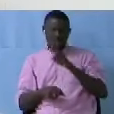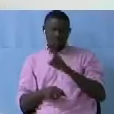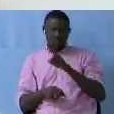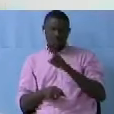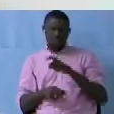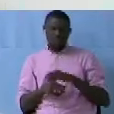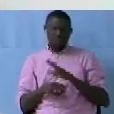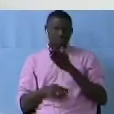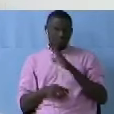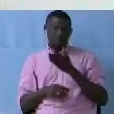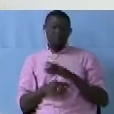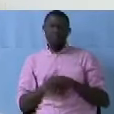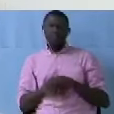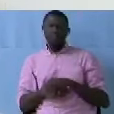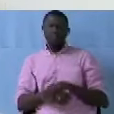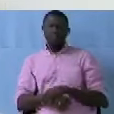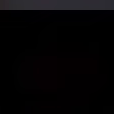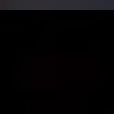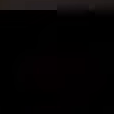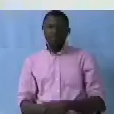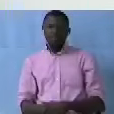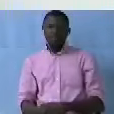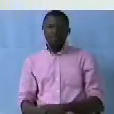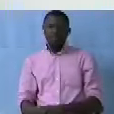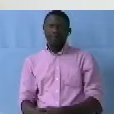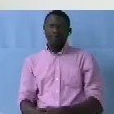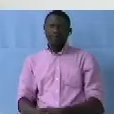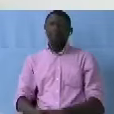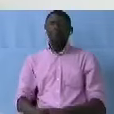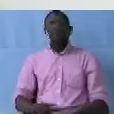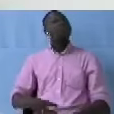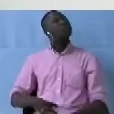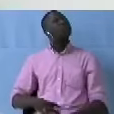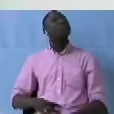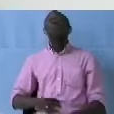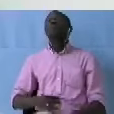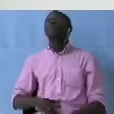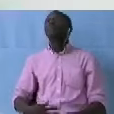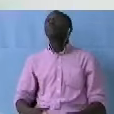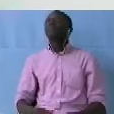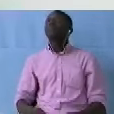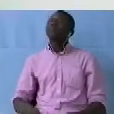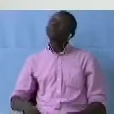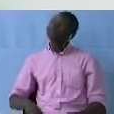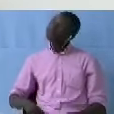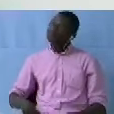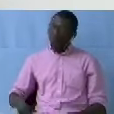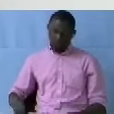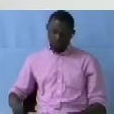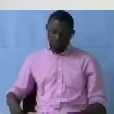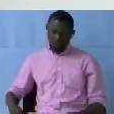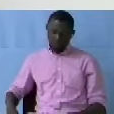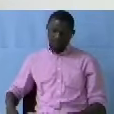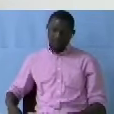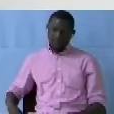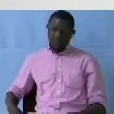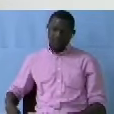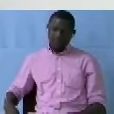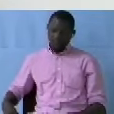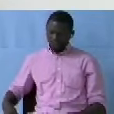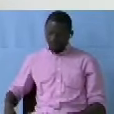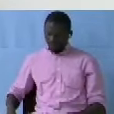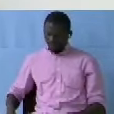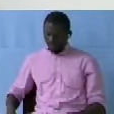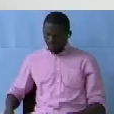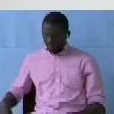Nek nga nit ko xamne ya nge jappale ko xamne li mo def andul ak dara lo xamne mengo na ak sarfa